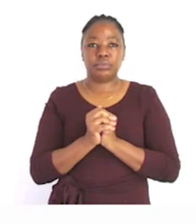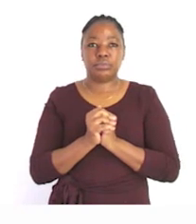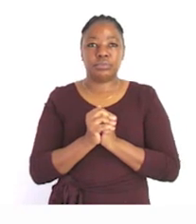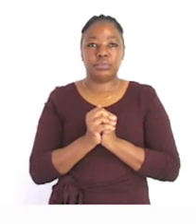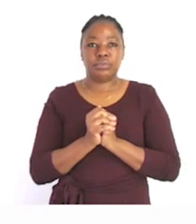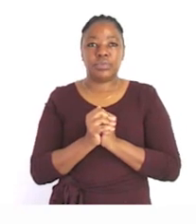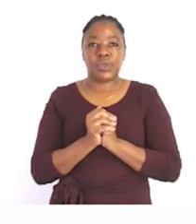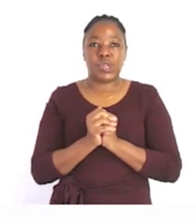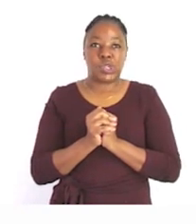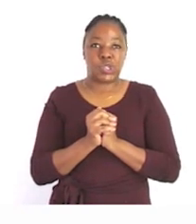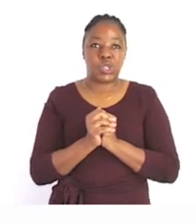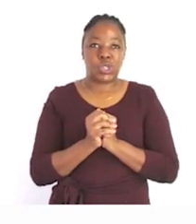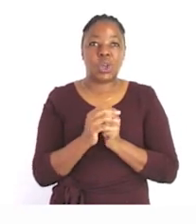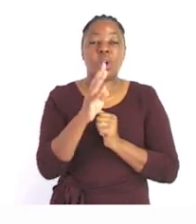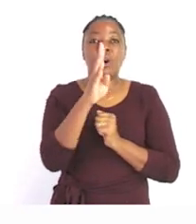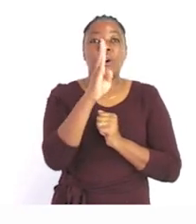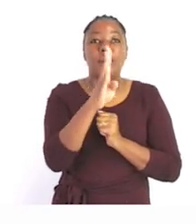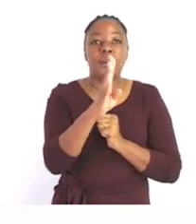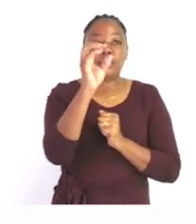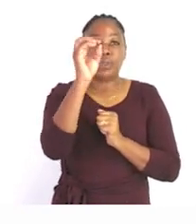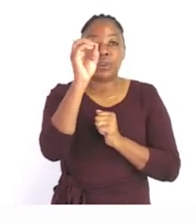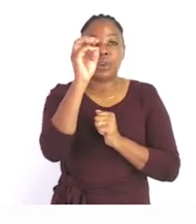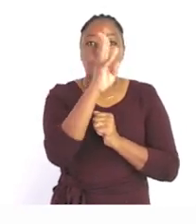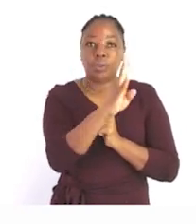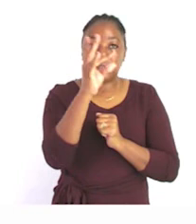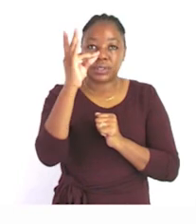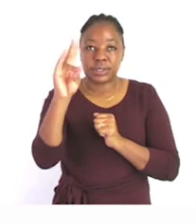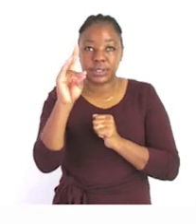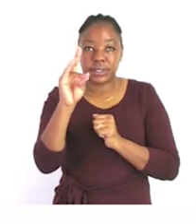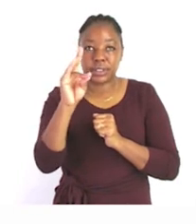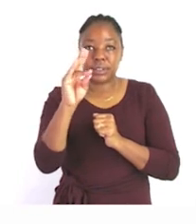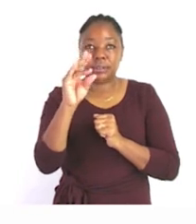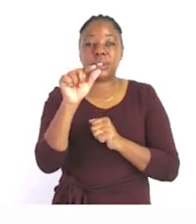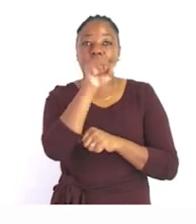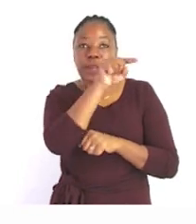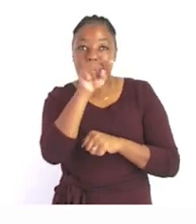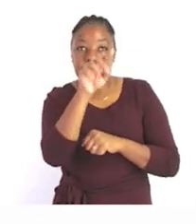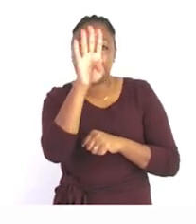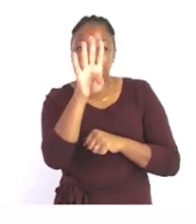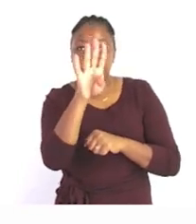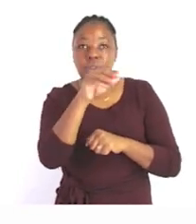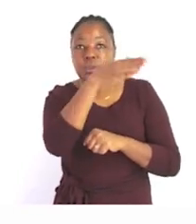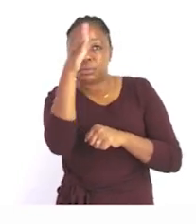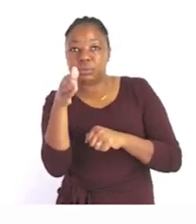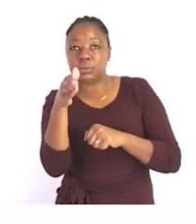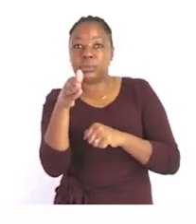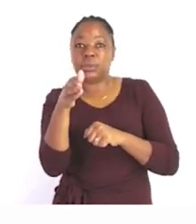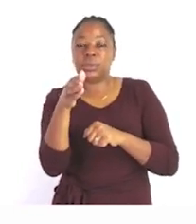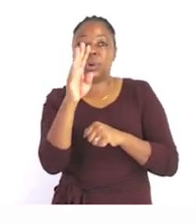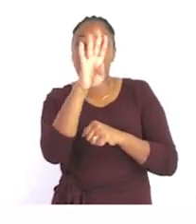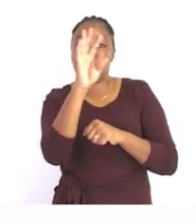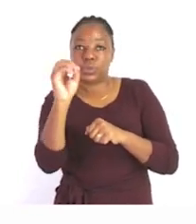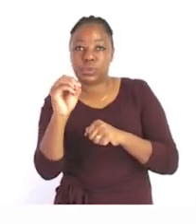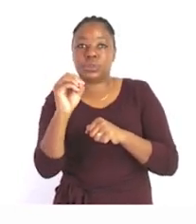7 with a 0. Now that I have explained this, I'd like you to try it by yourselves. And number 2